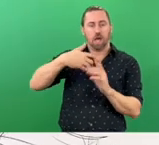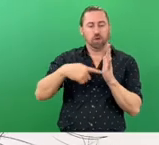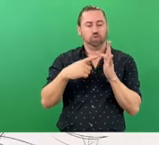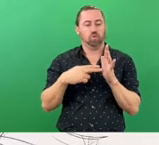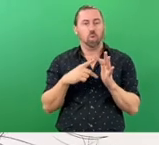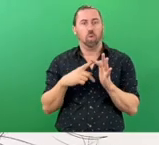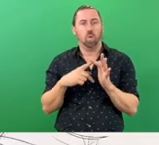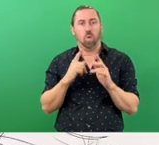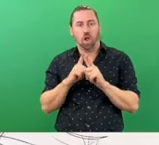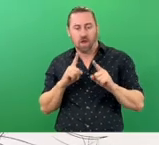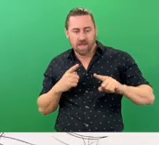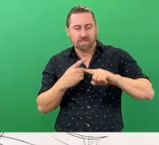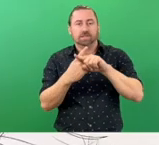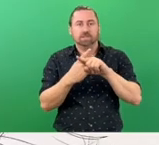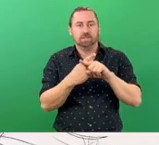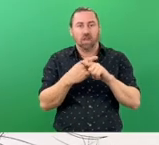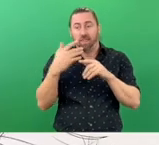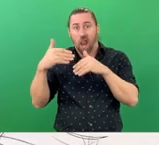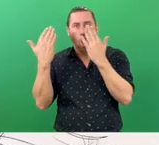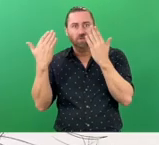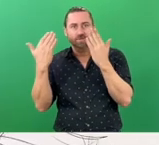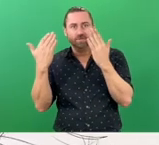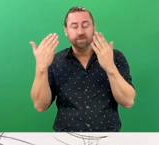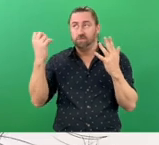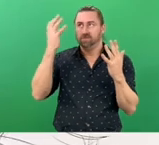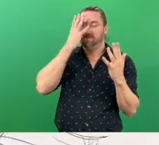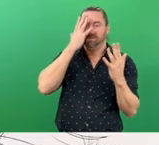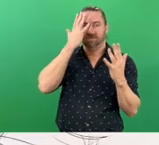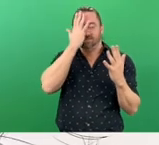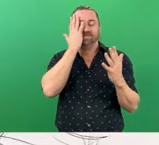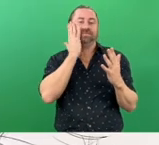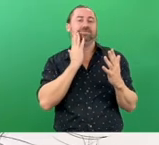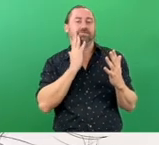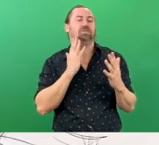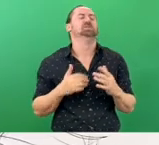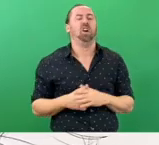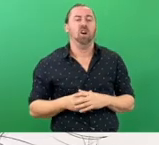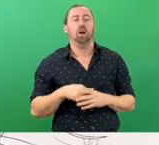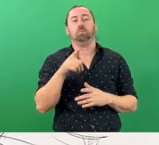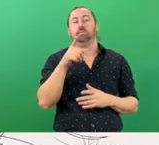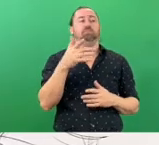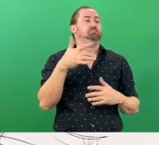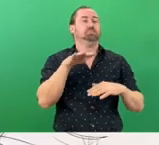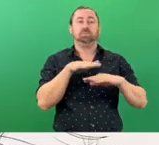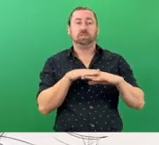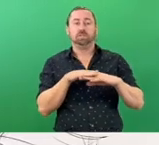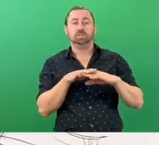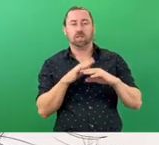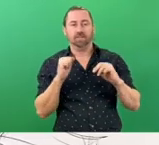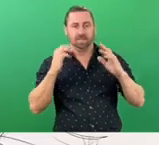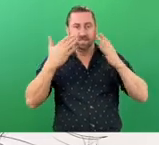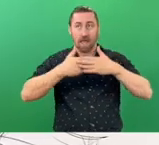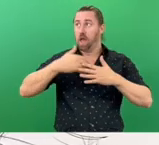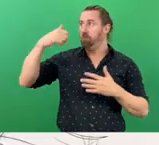background tone can work against the light tones that are in your face or in your body as well. So if you're sitting against a very